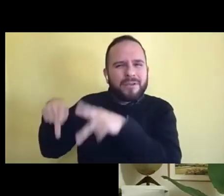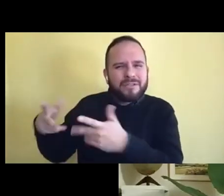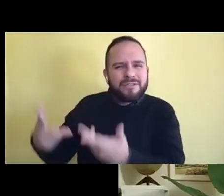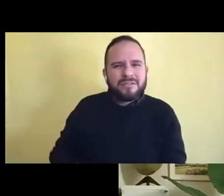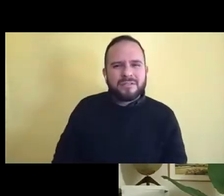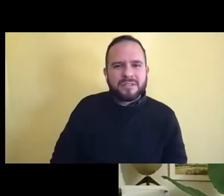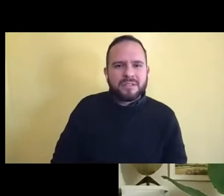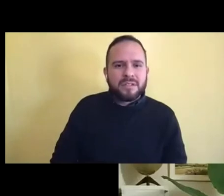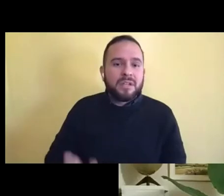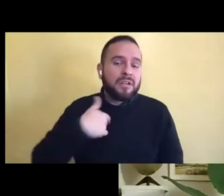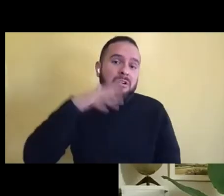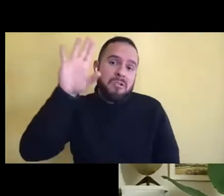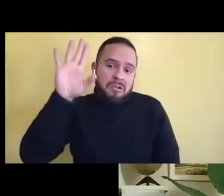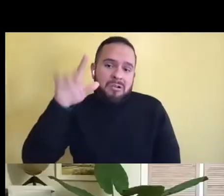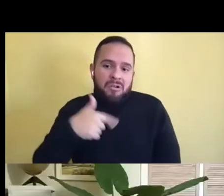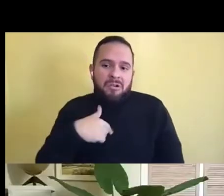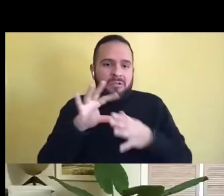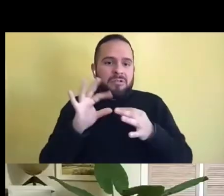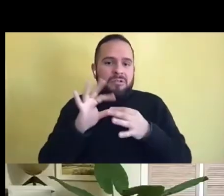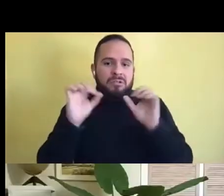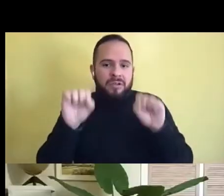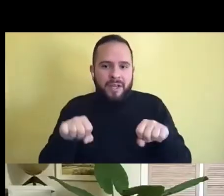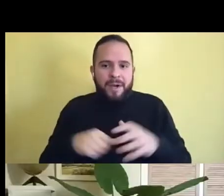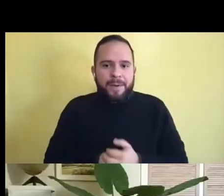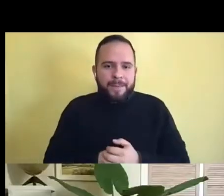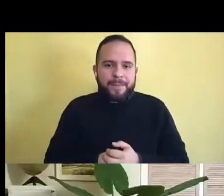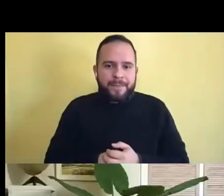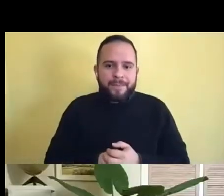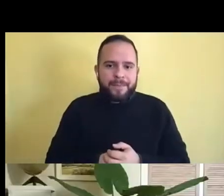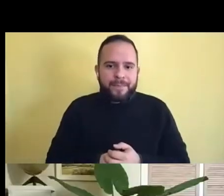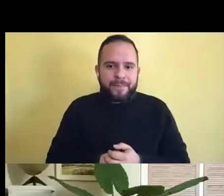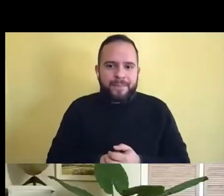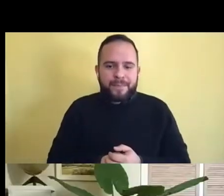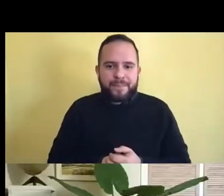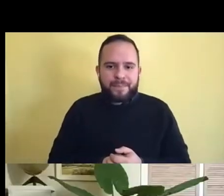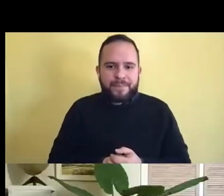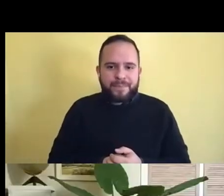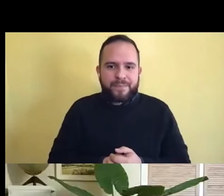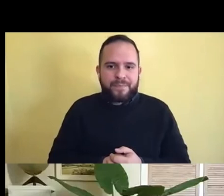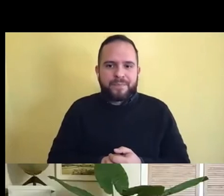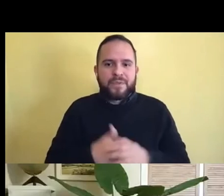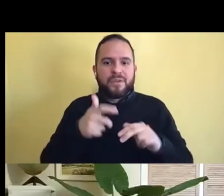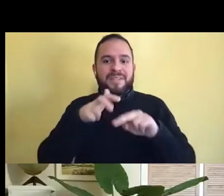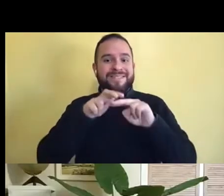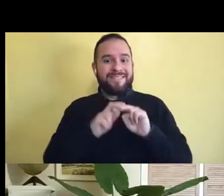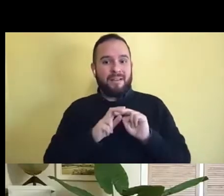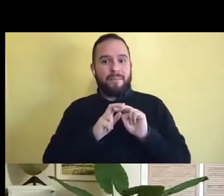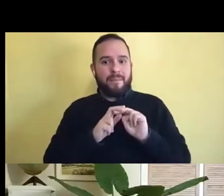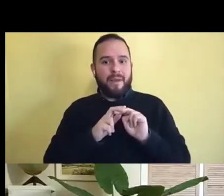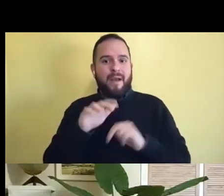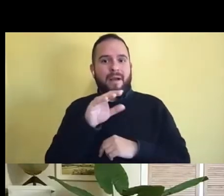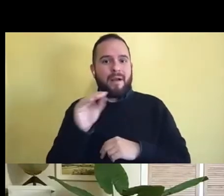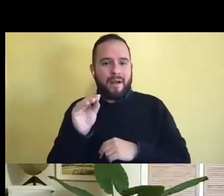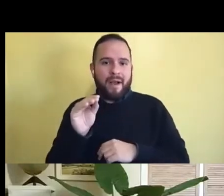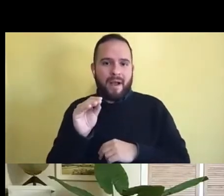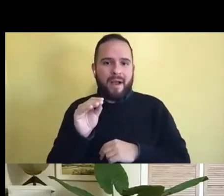I'll just chime in and say that really sitting back and looking at how to design the user experience from end to end is